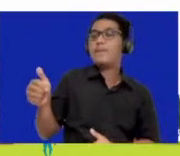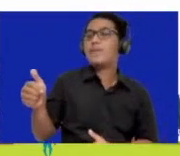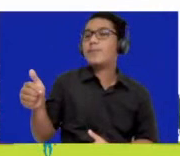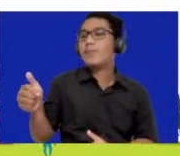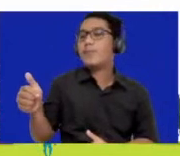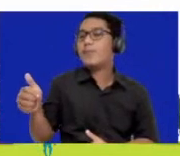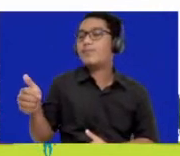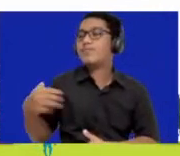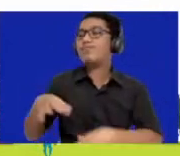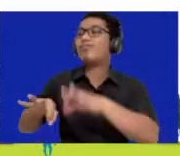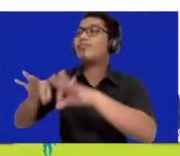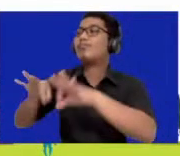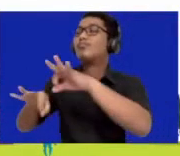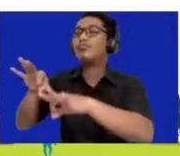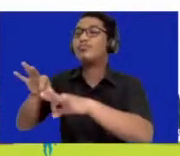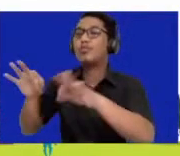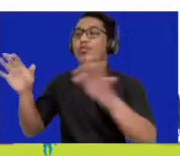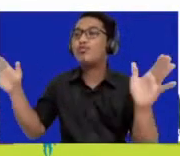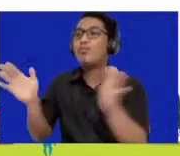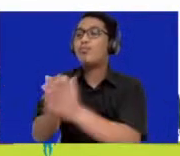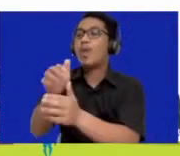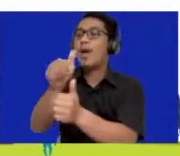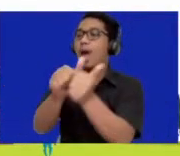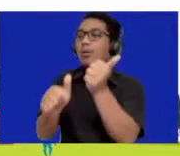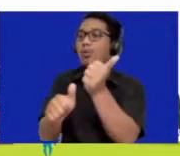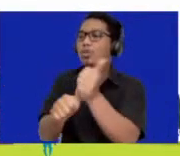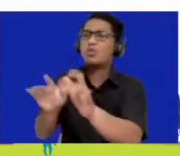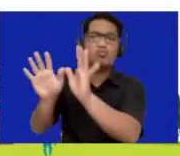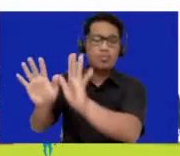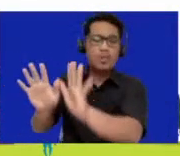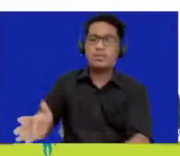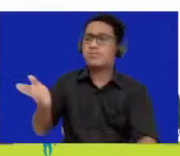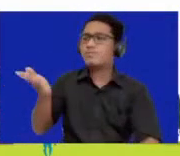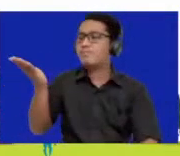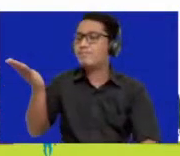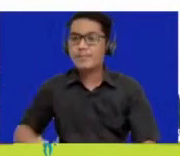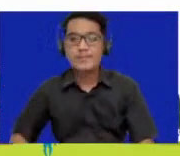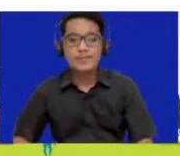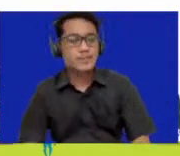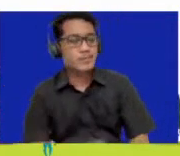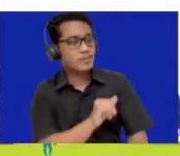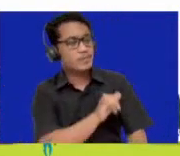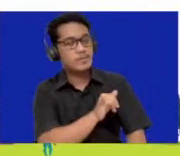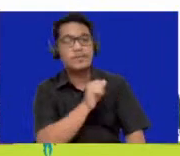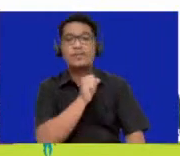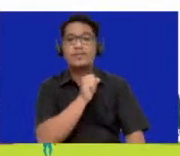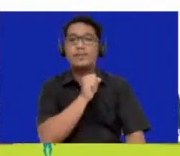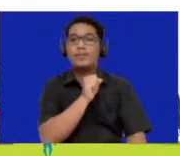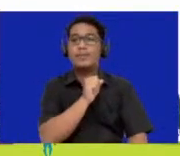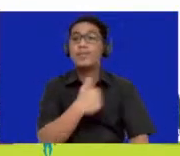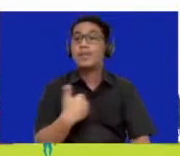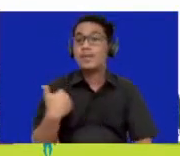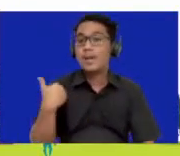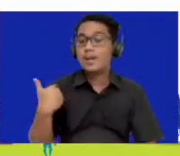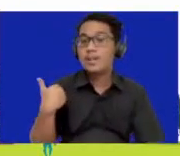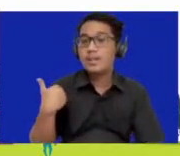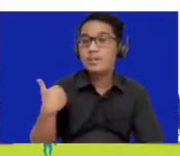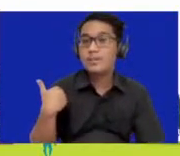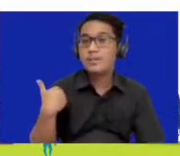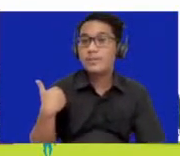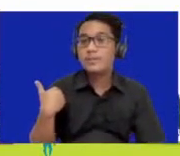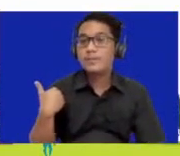Basically, they are the volunteers from the locality. They are the inhabitant of that areas. There